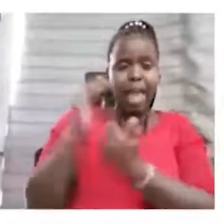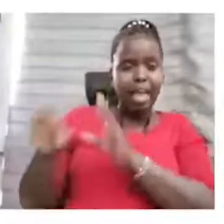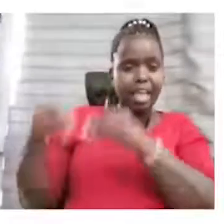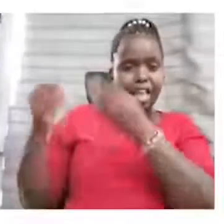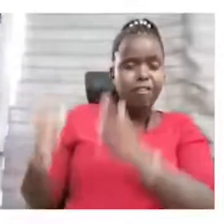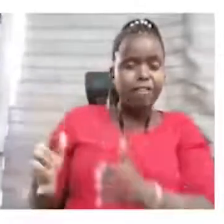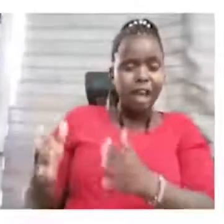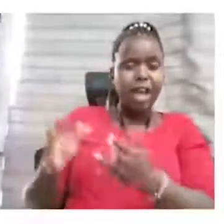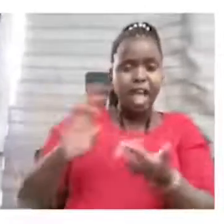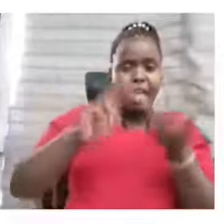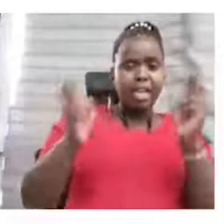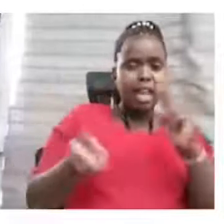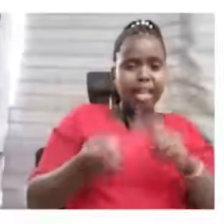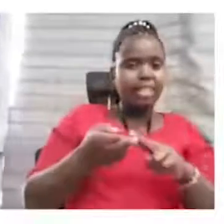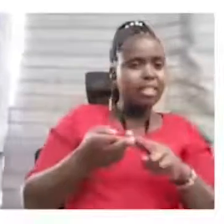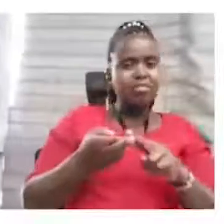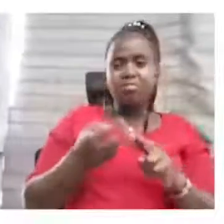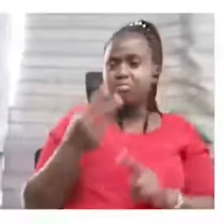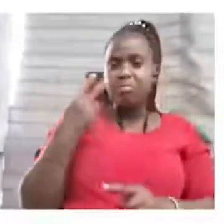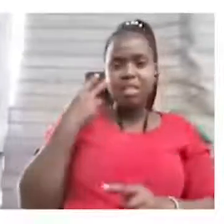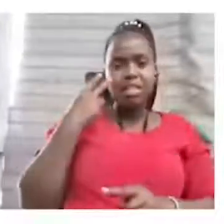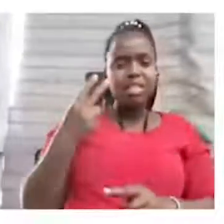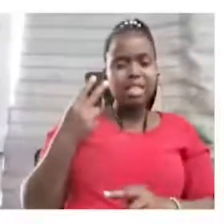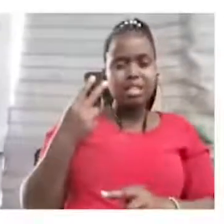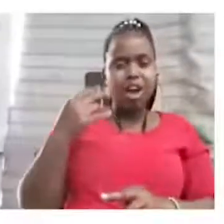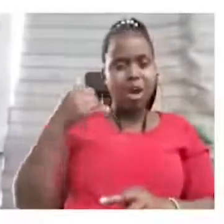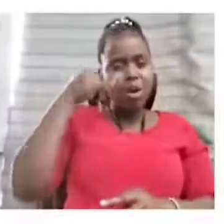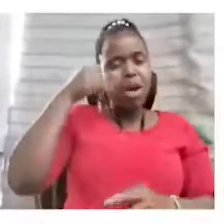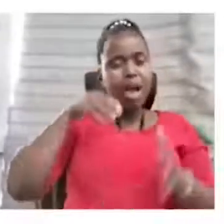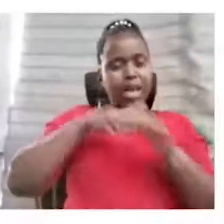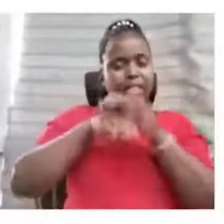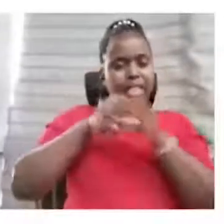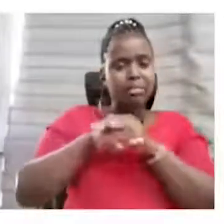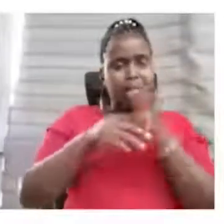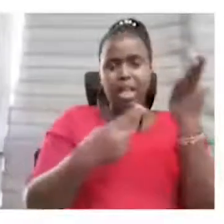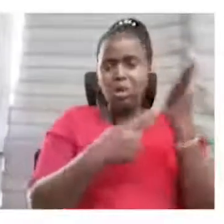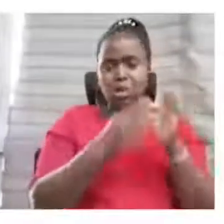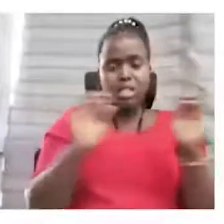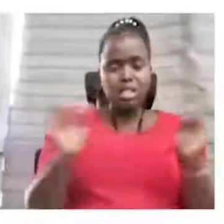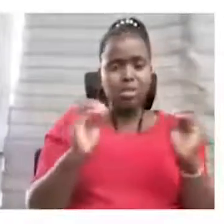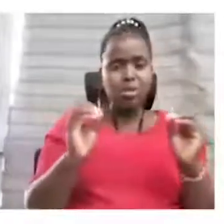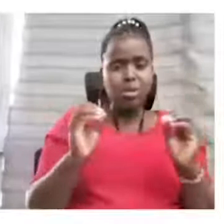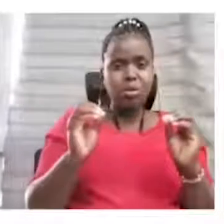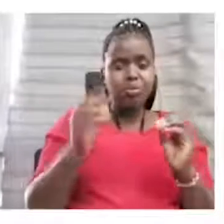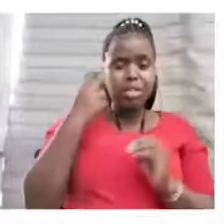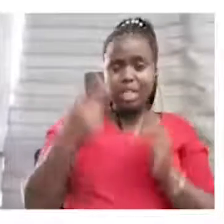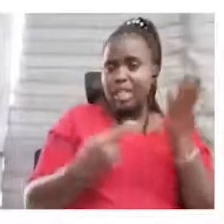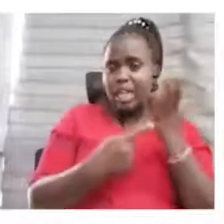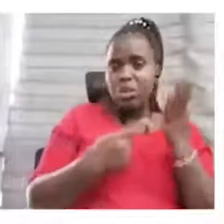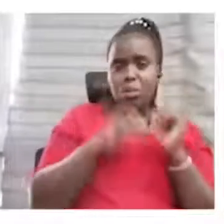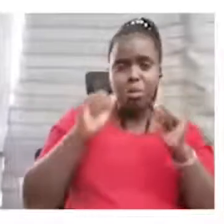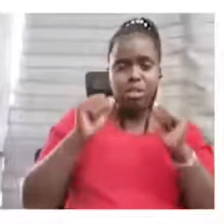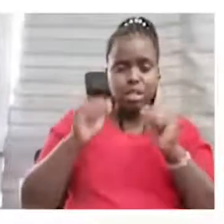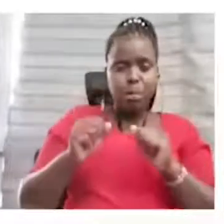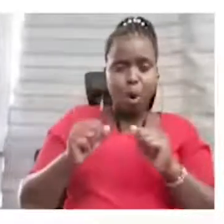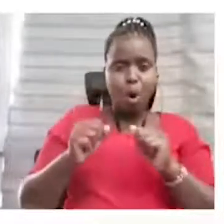do not see mobile phones as assistive technologies. They don't see them as these technologies that can bridge access to